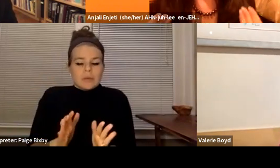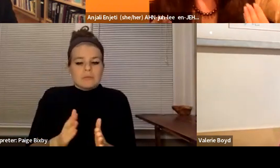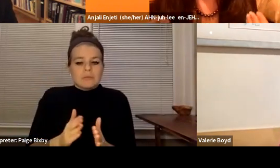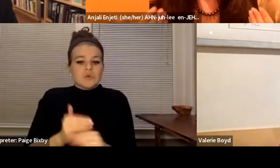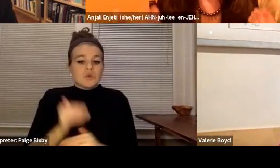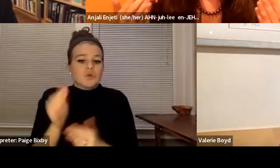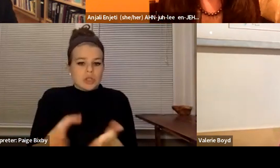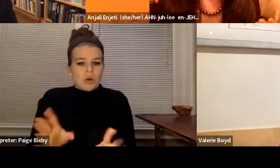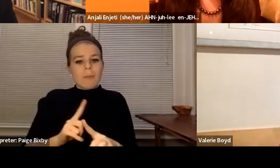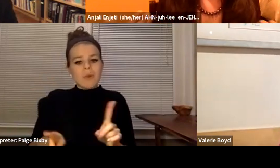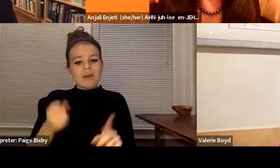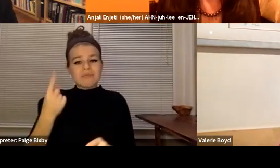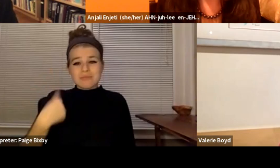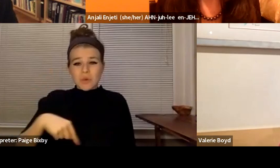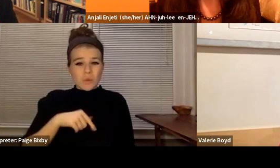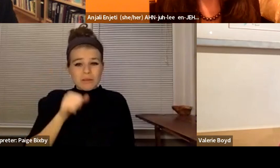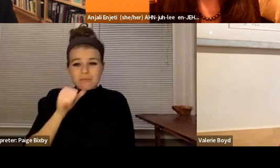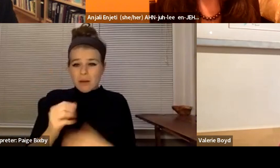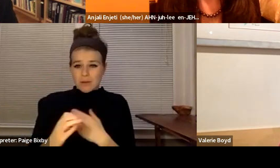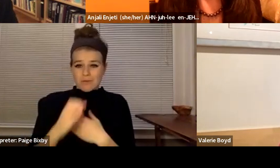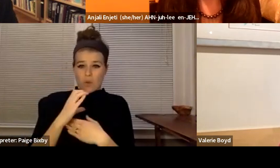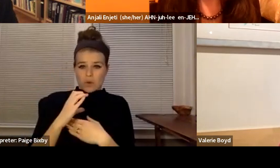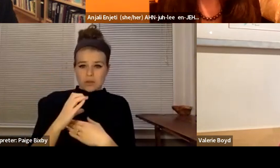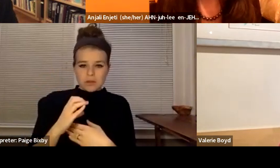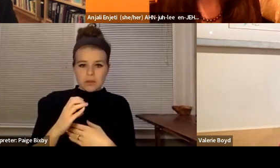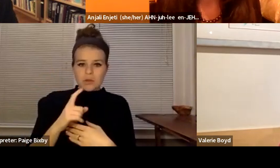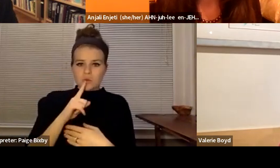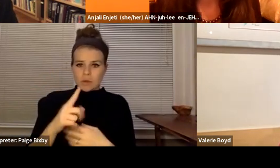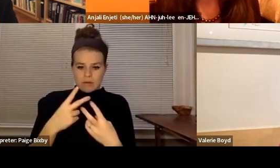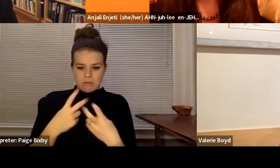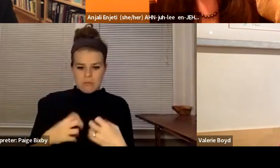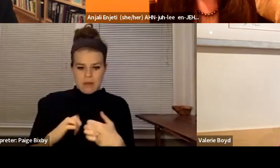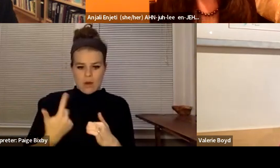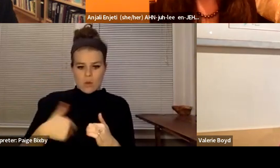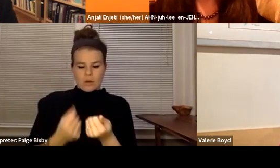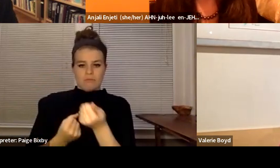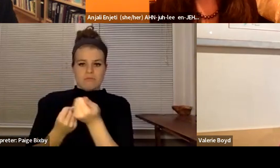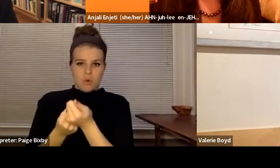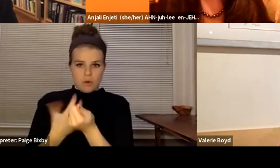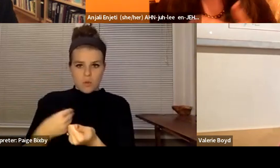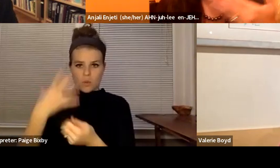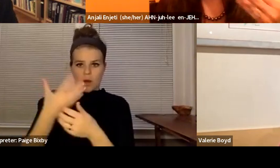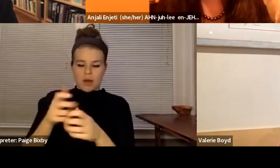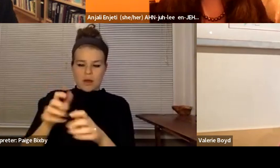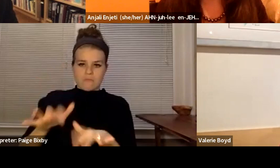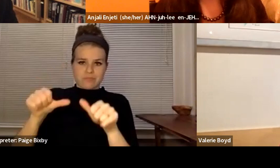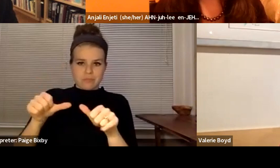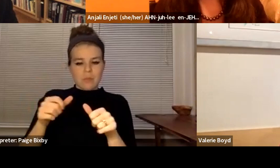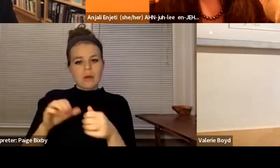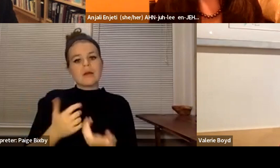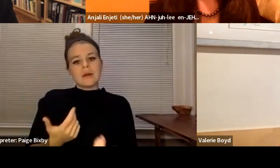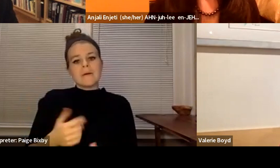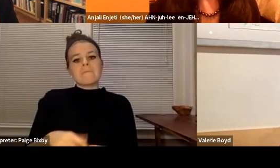have not really been forced to reckon with the ways that we uphold white supremacy in the way that we should. So what I